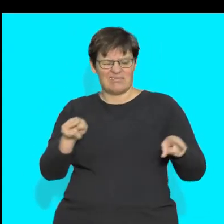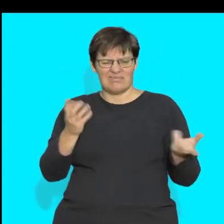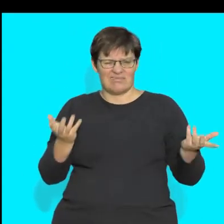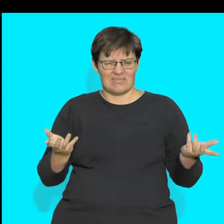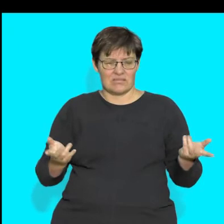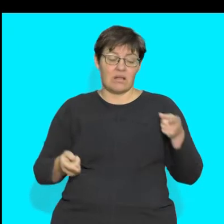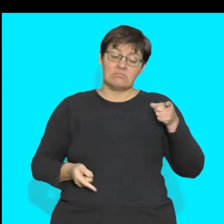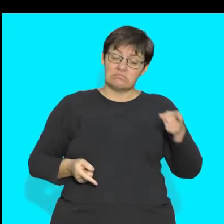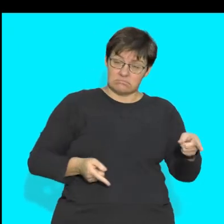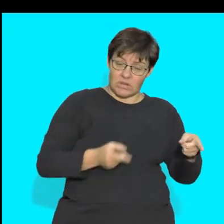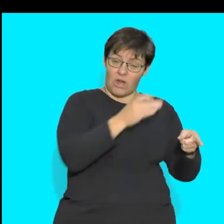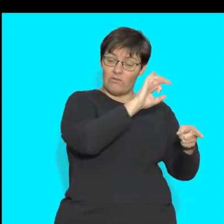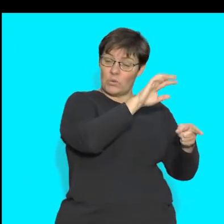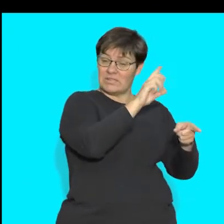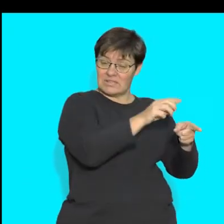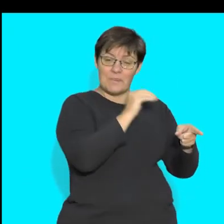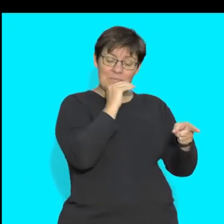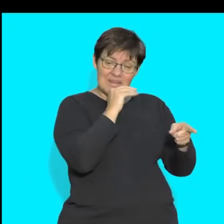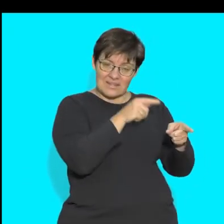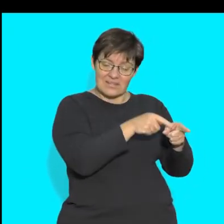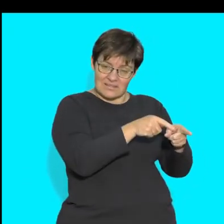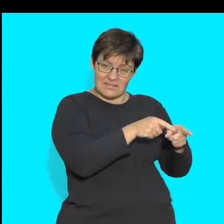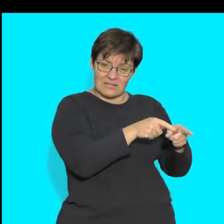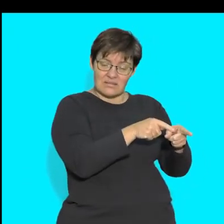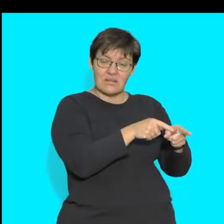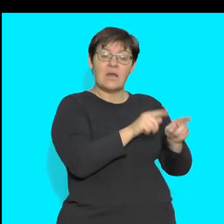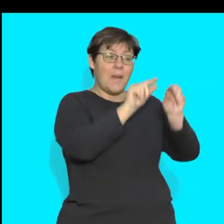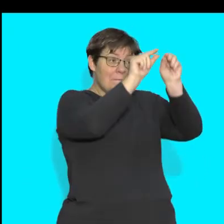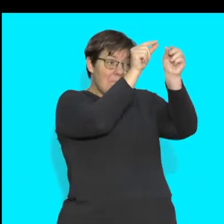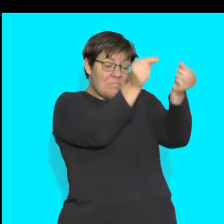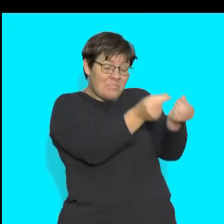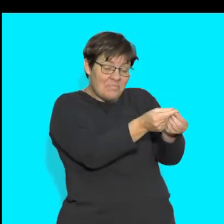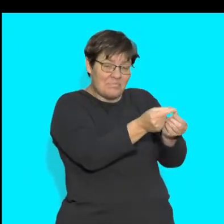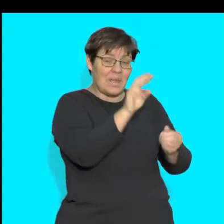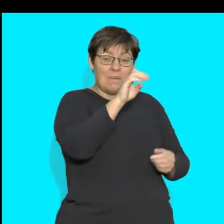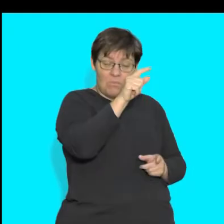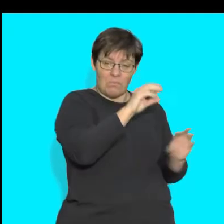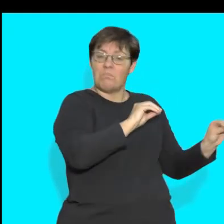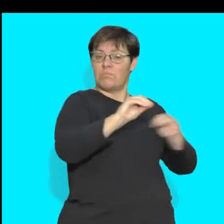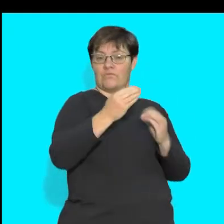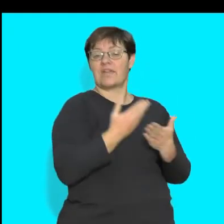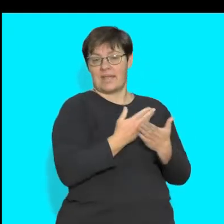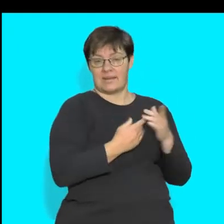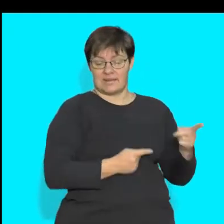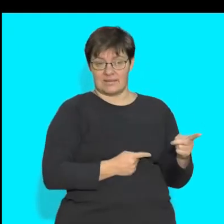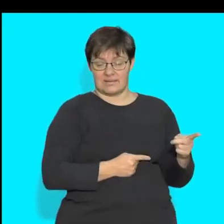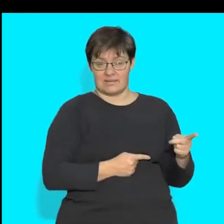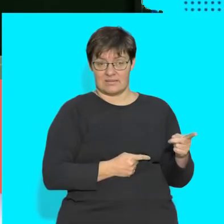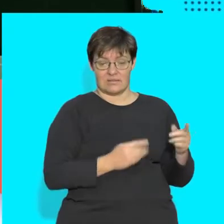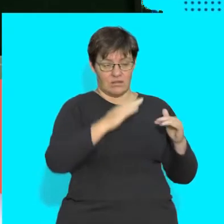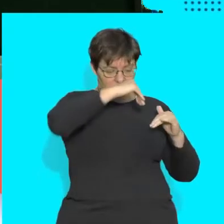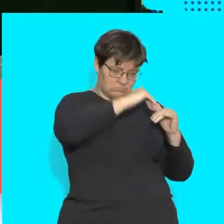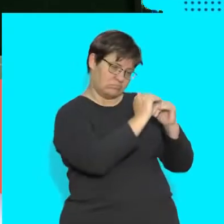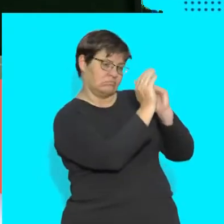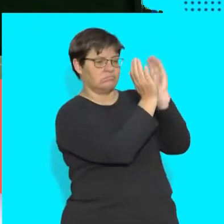it means that the cell membrane can move. Now, that is quite important. A cell